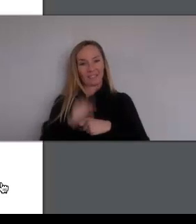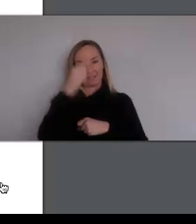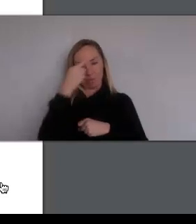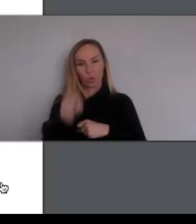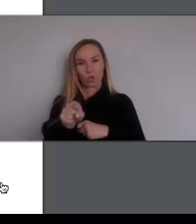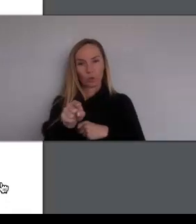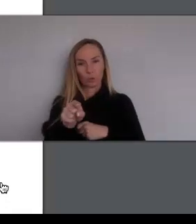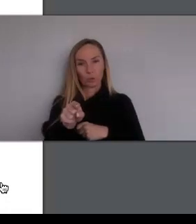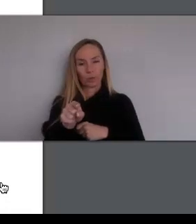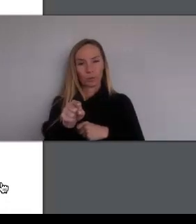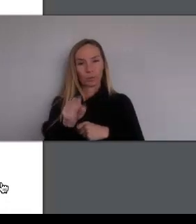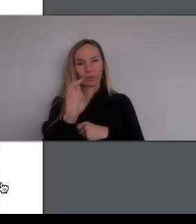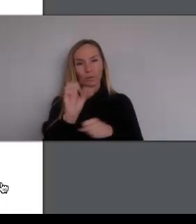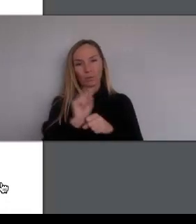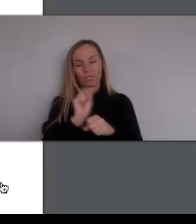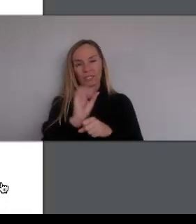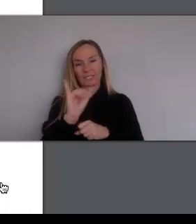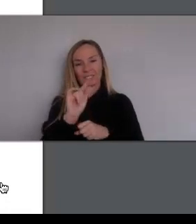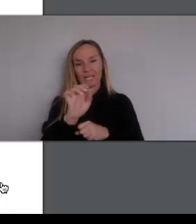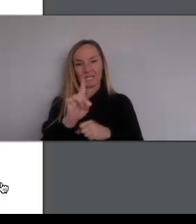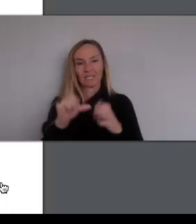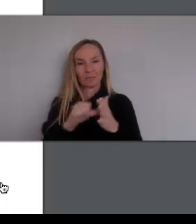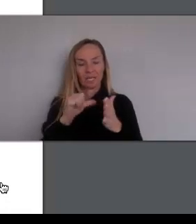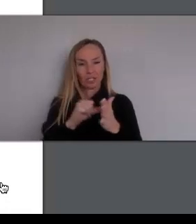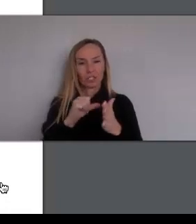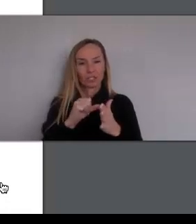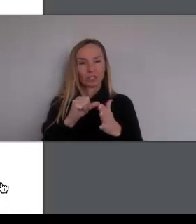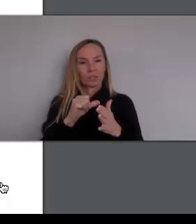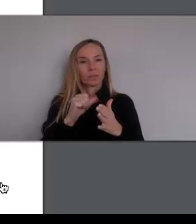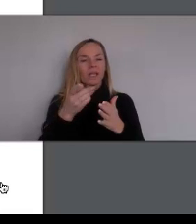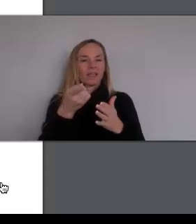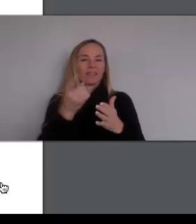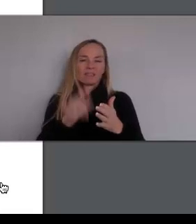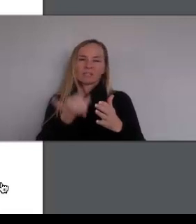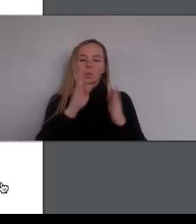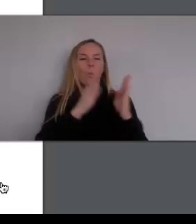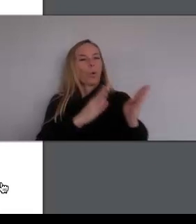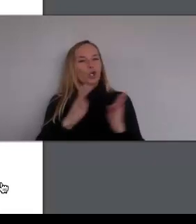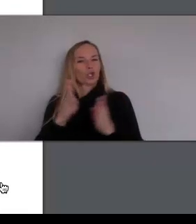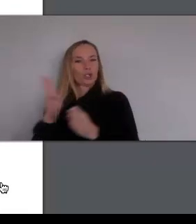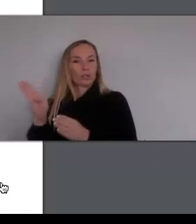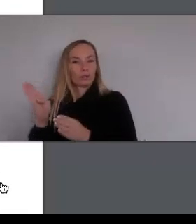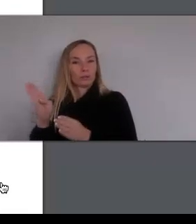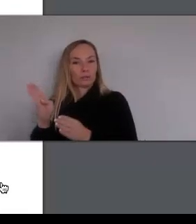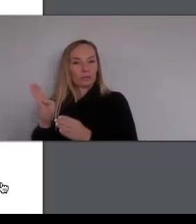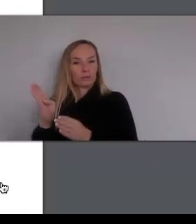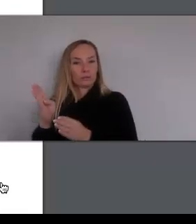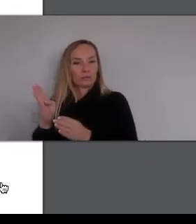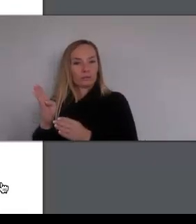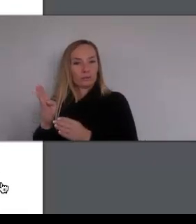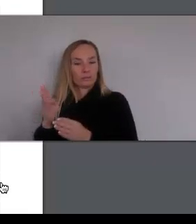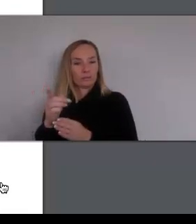for you, create a works cited page for you. But here's the order. So your citation should look like